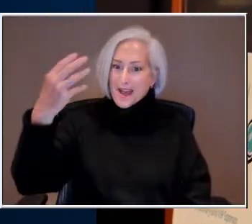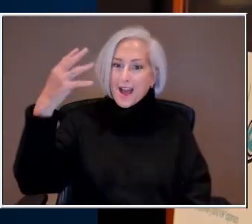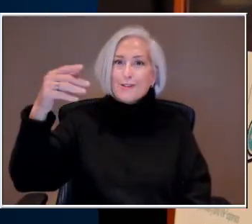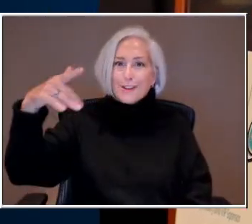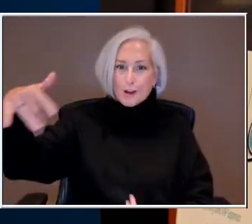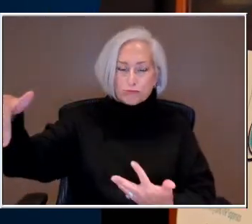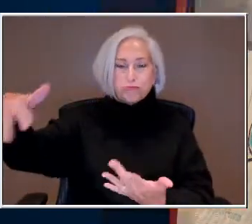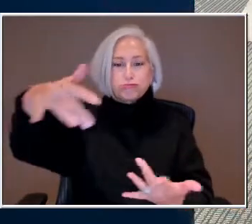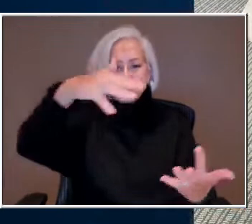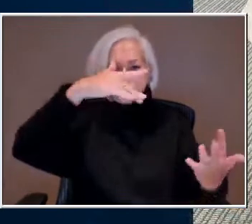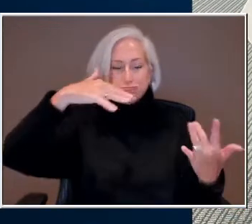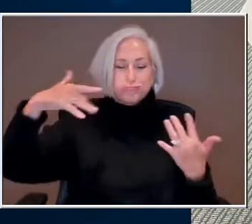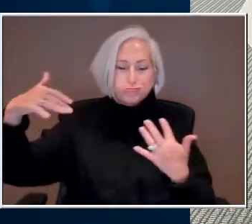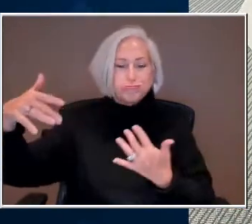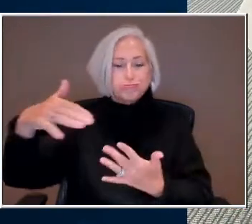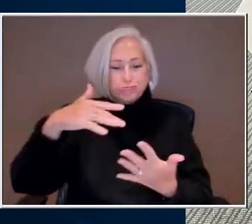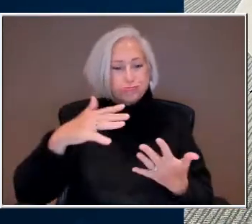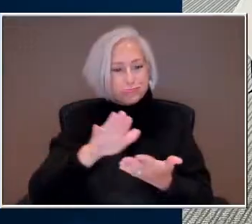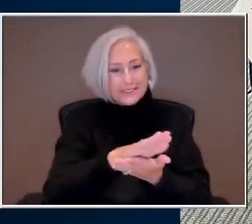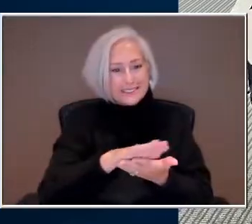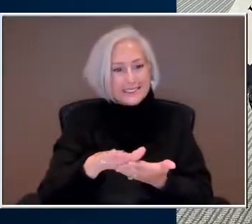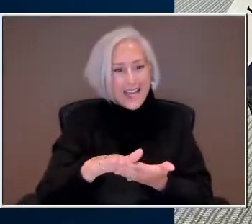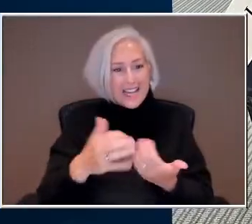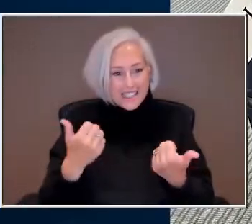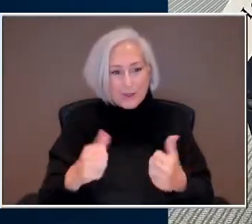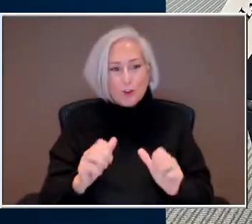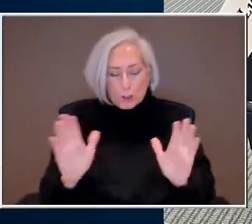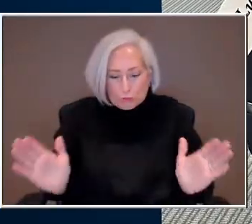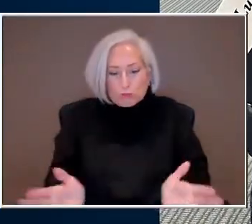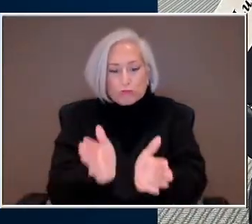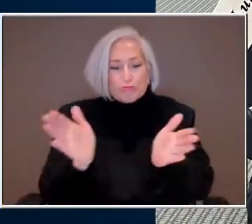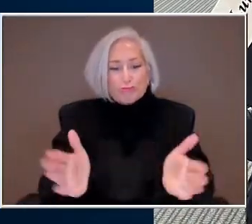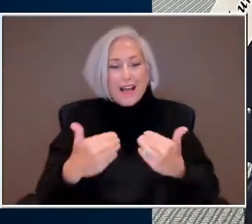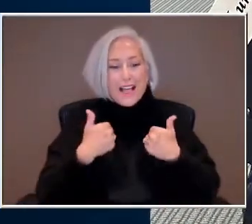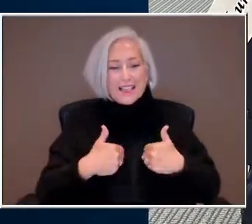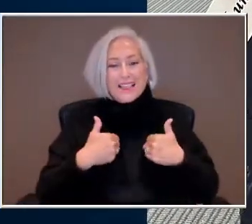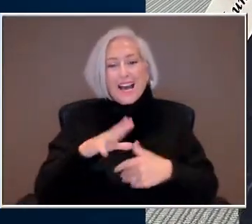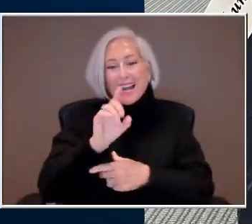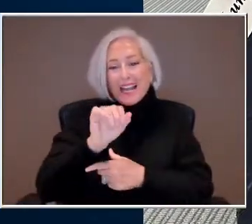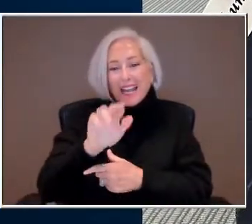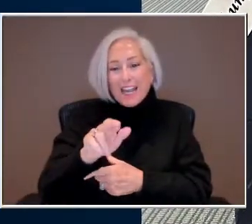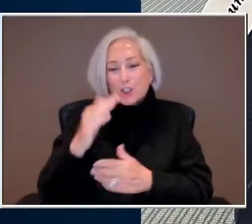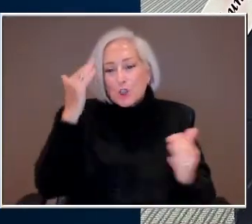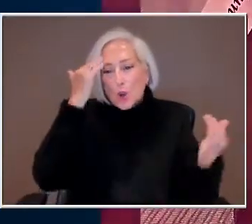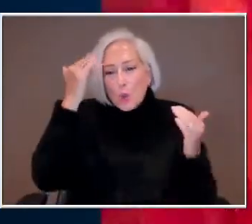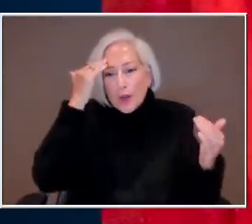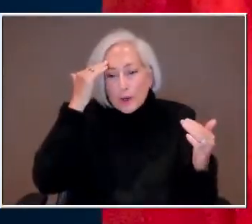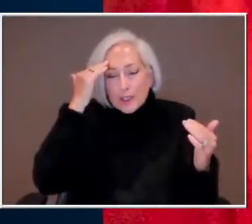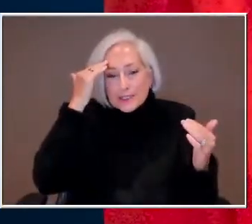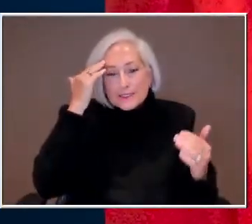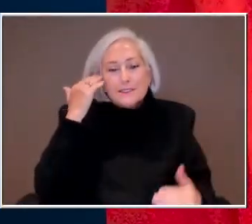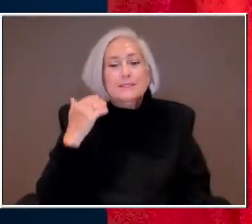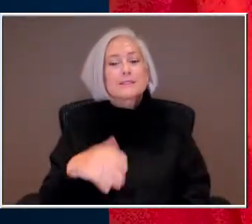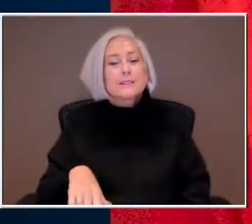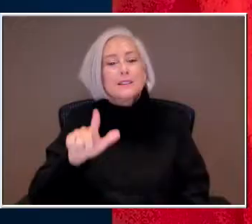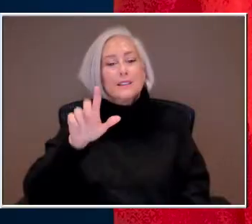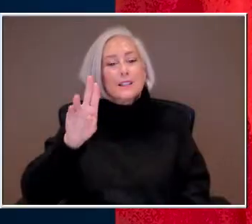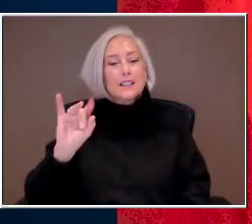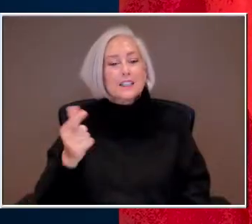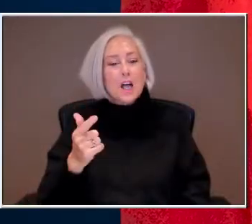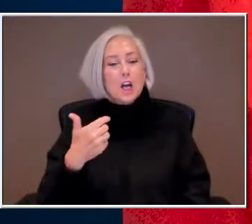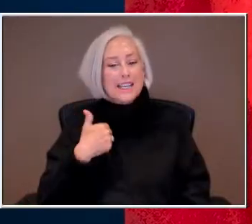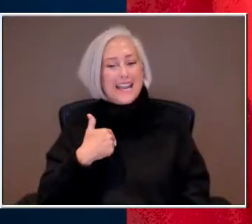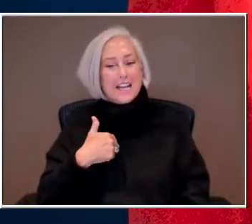It's nice. I'm really trying to push lung cancer awareness. This lung cancer is affecting a lot